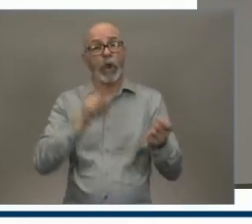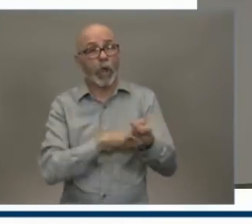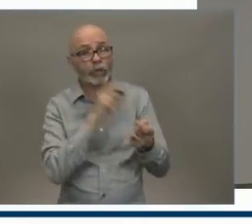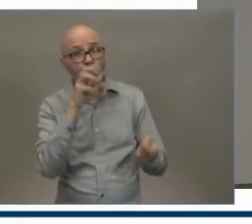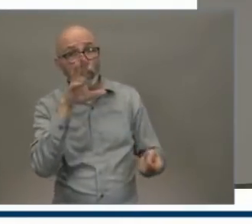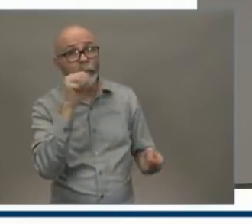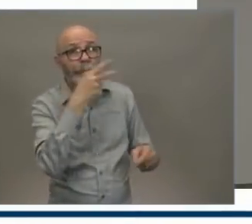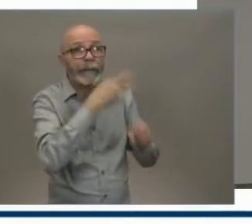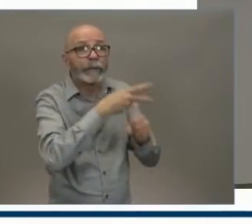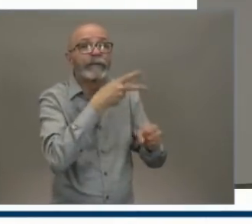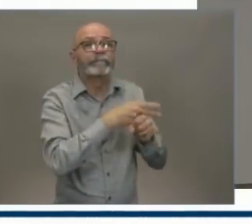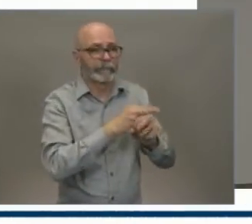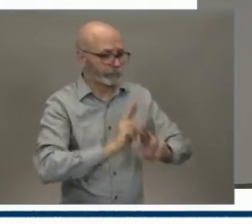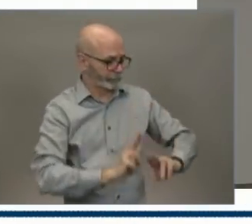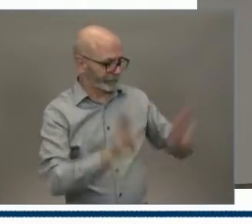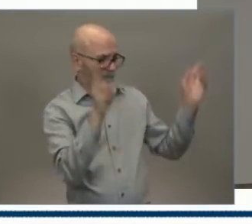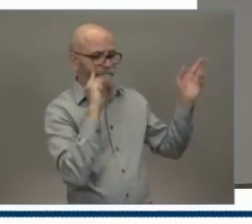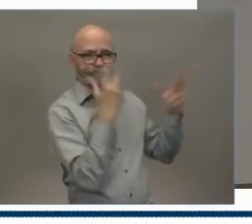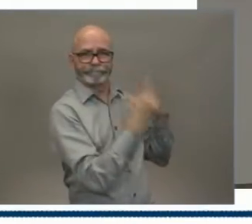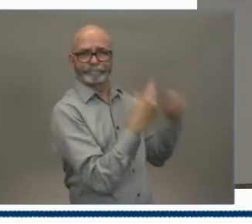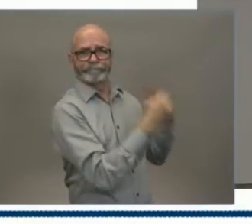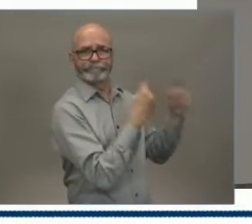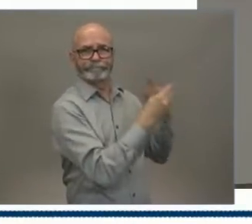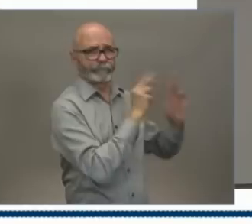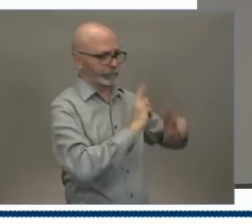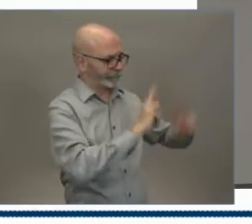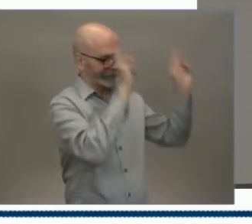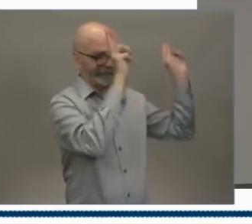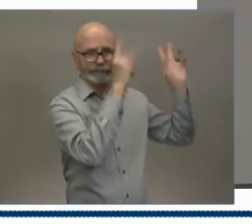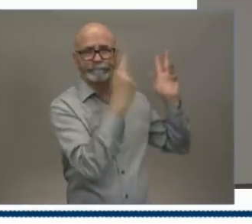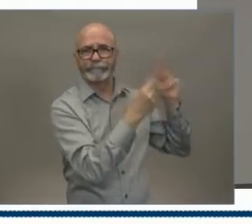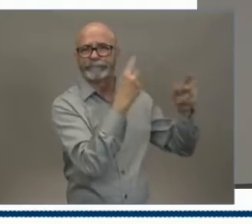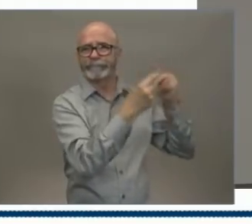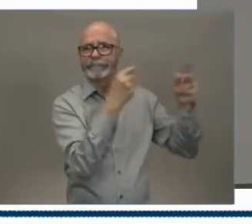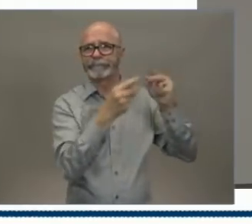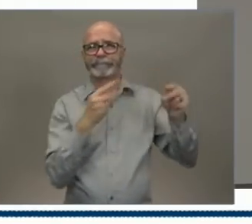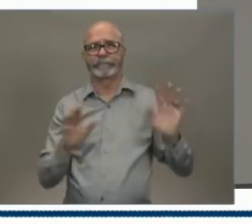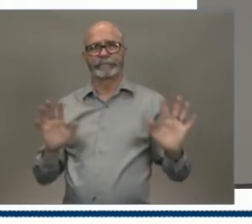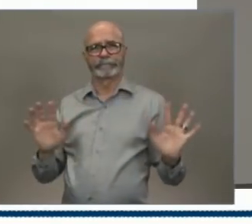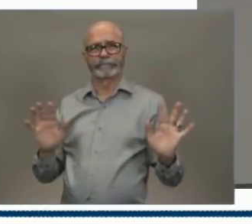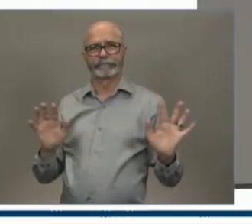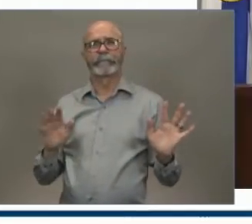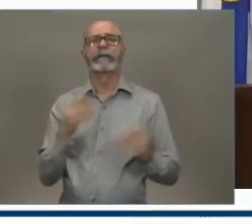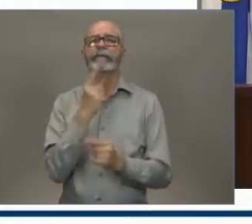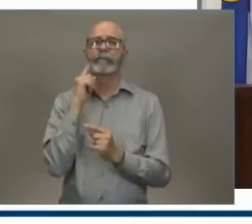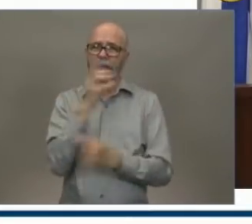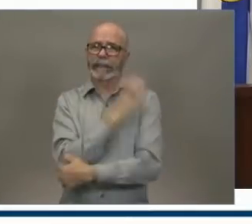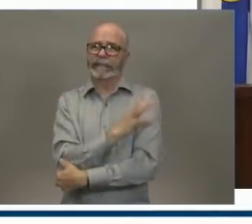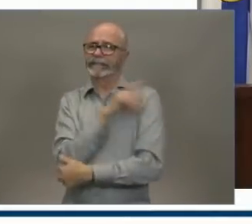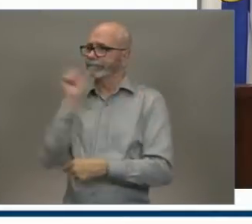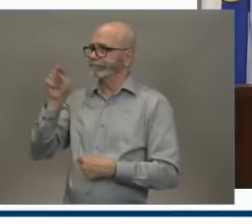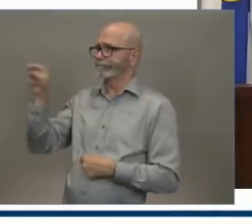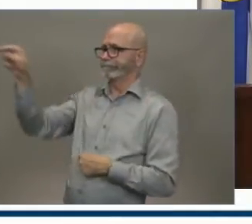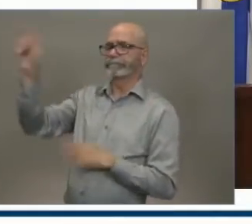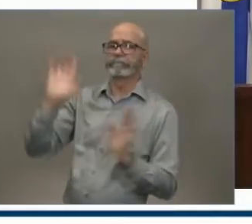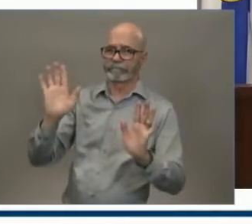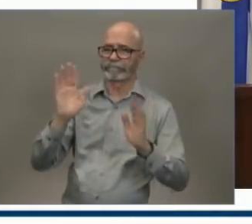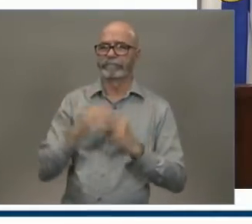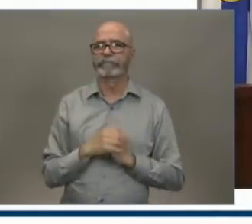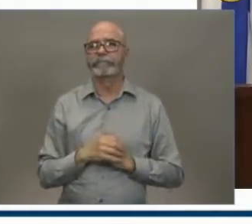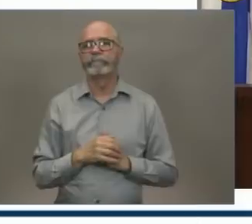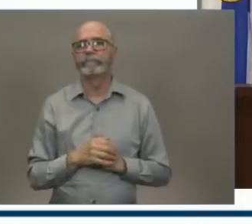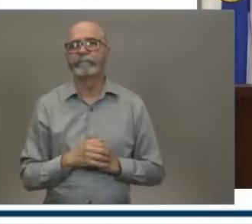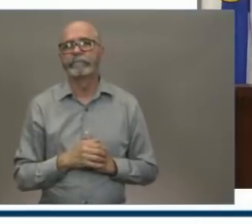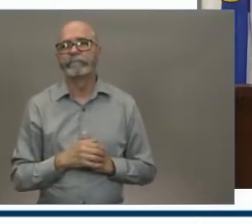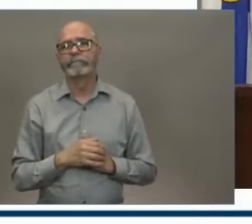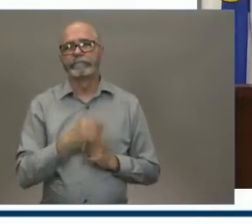want vaccination to continue at some level as much as possible at all our clinics. Next, we'll go to Tim Bousquet from the Halifax Examiner.